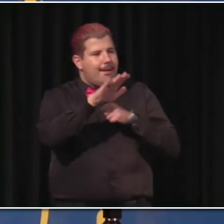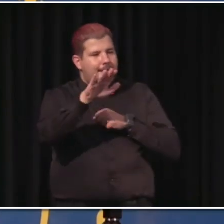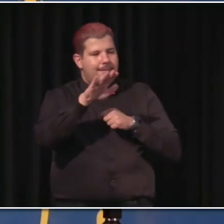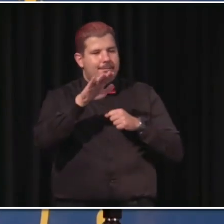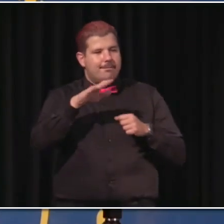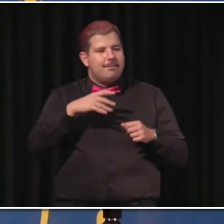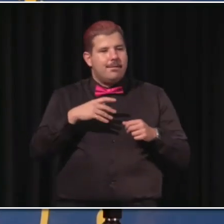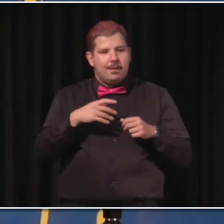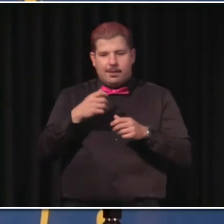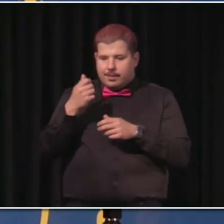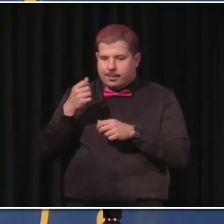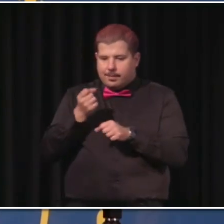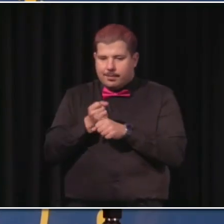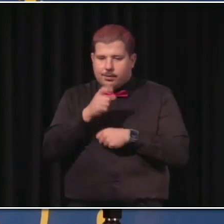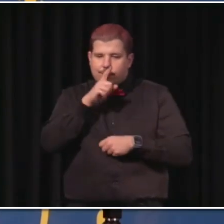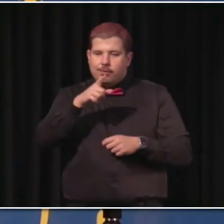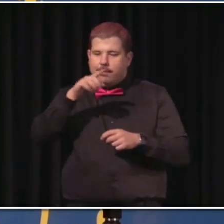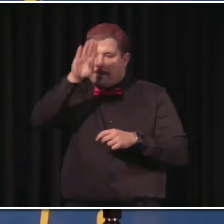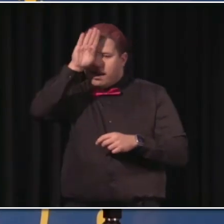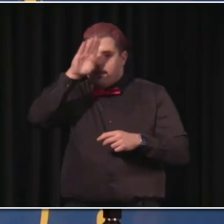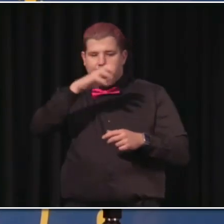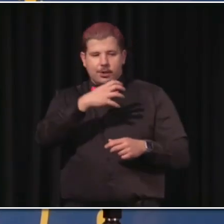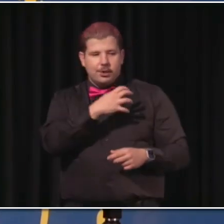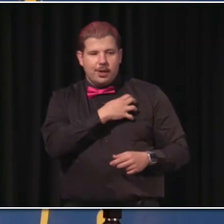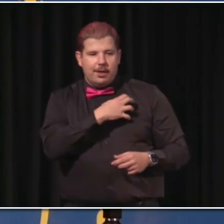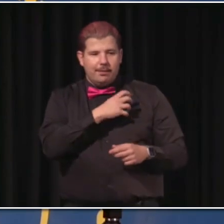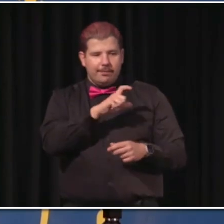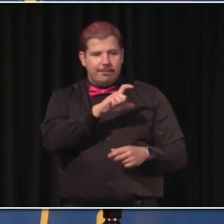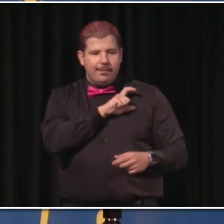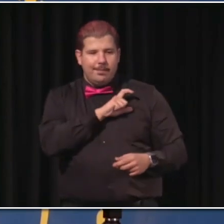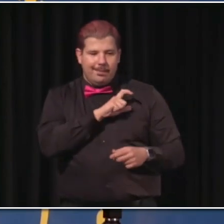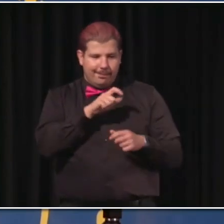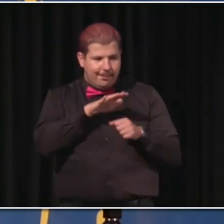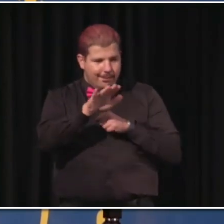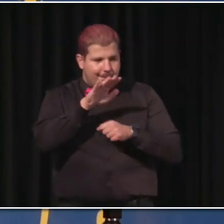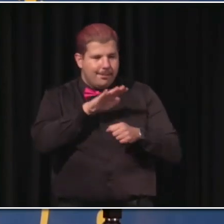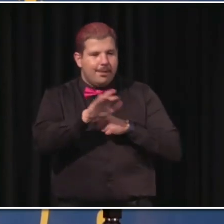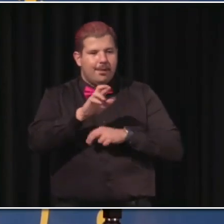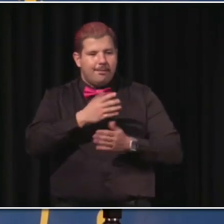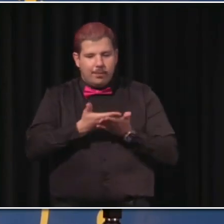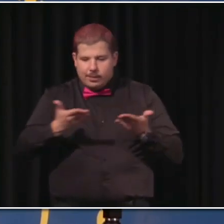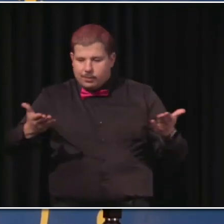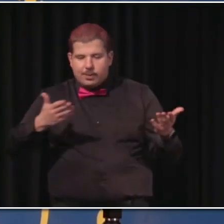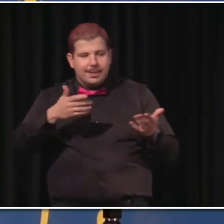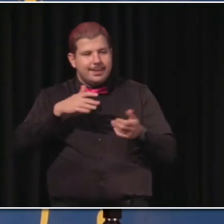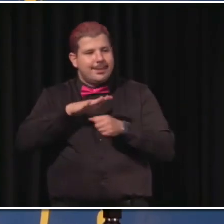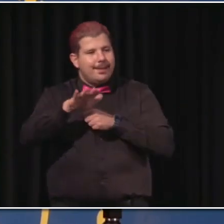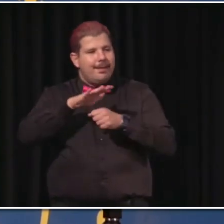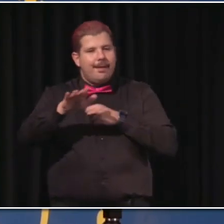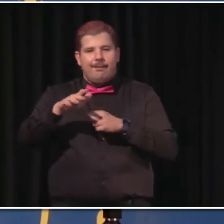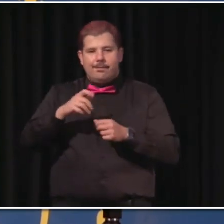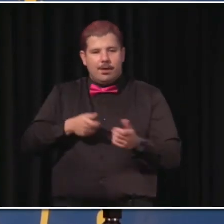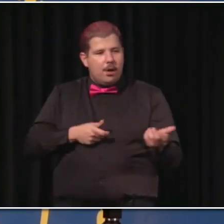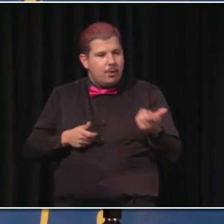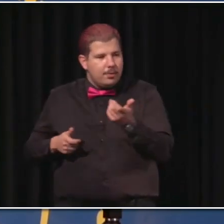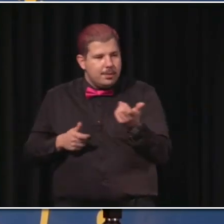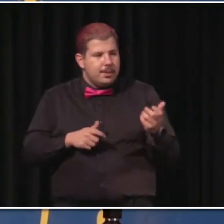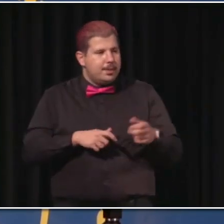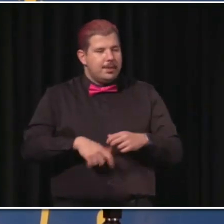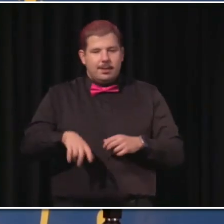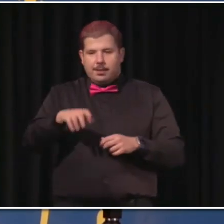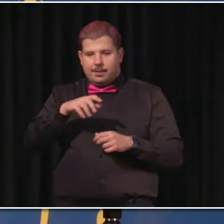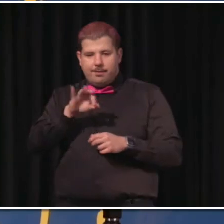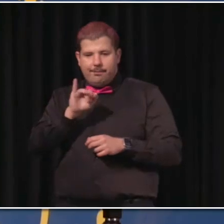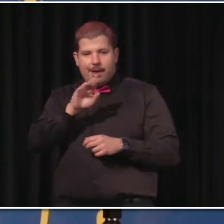our firefighters and sheriffs have the resources they need for hoses and hydrants, fire stations,